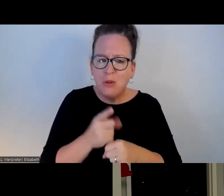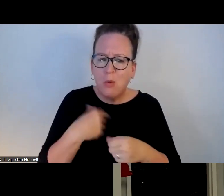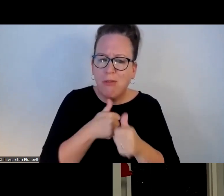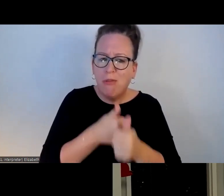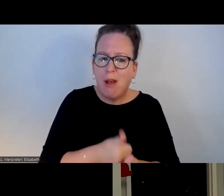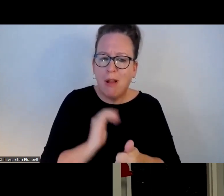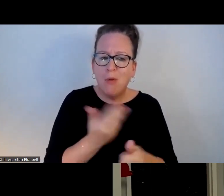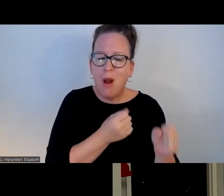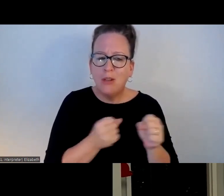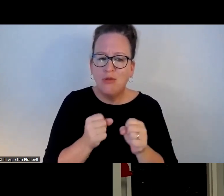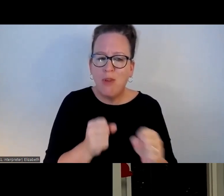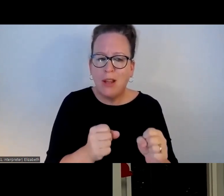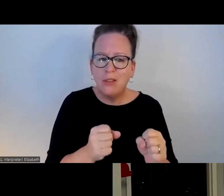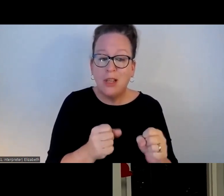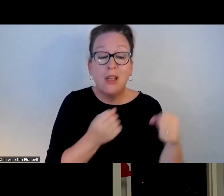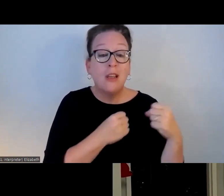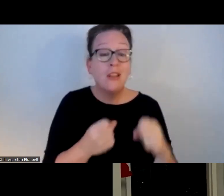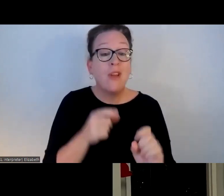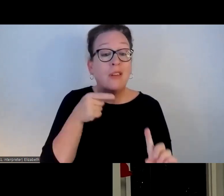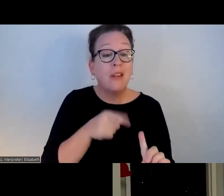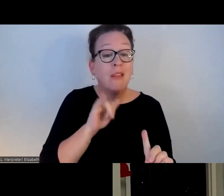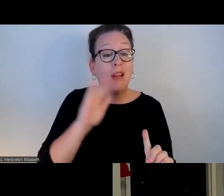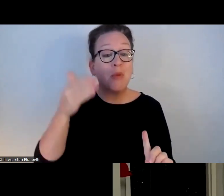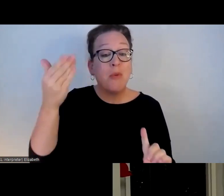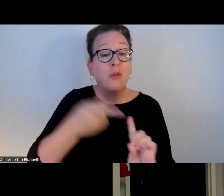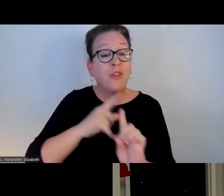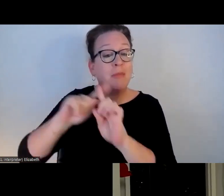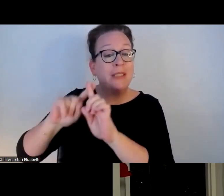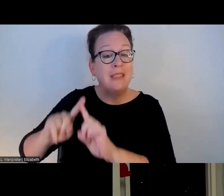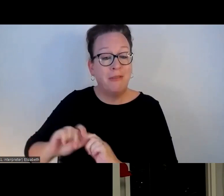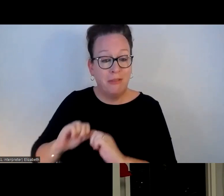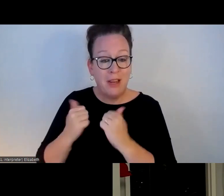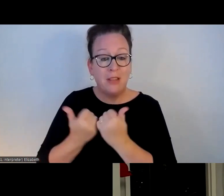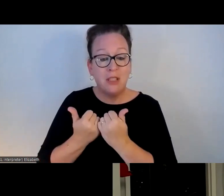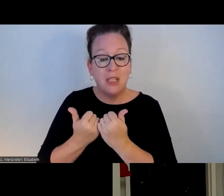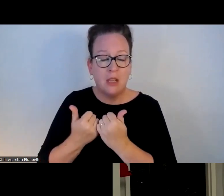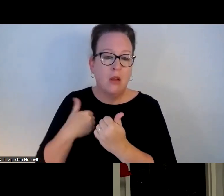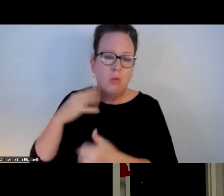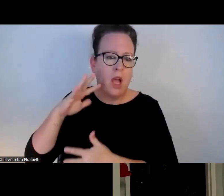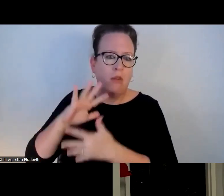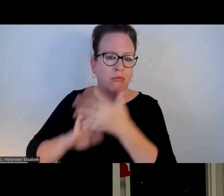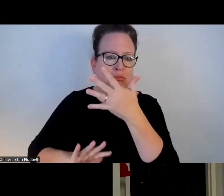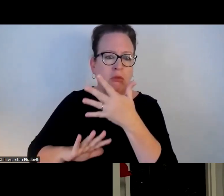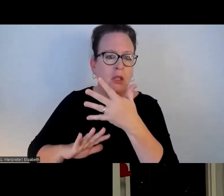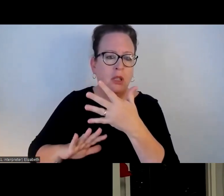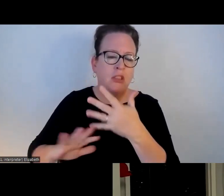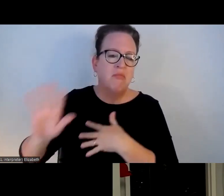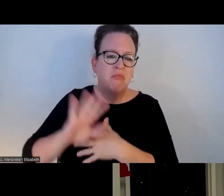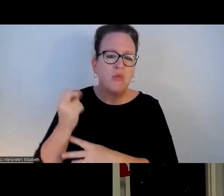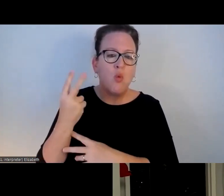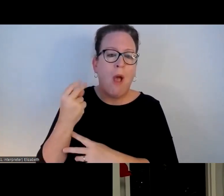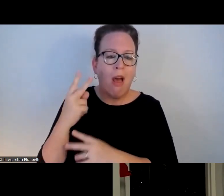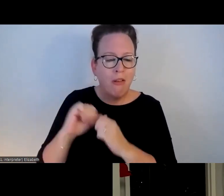being proposed by all the various agencies. And there are, more than a dozen entities who are putting